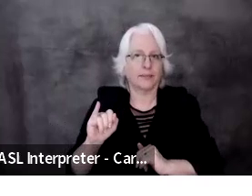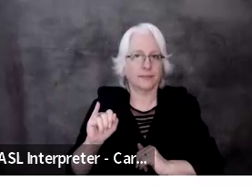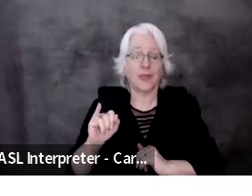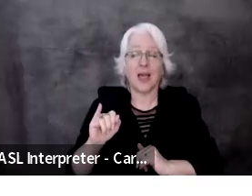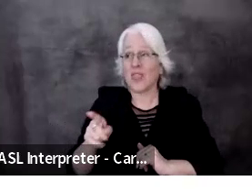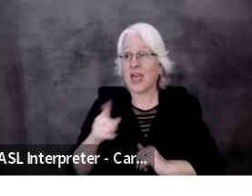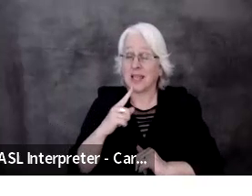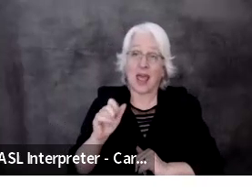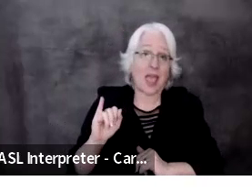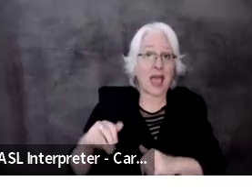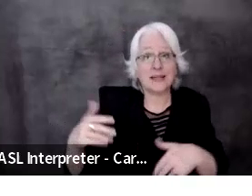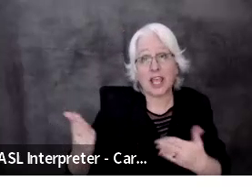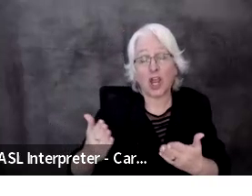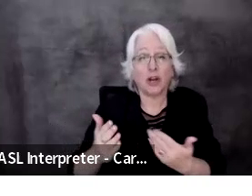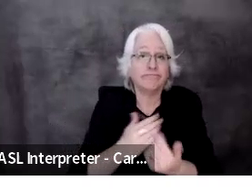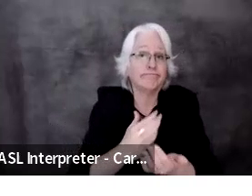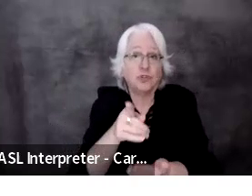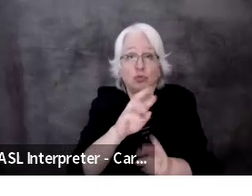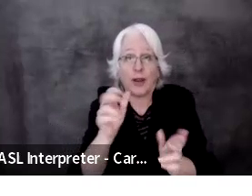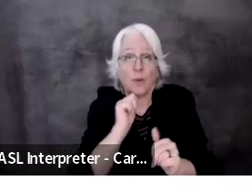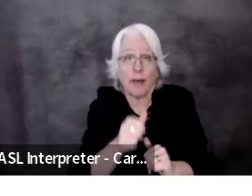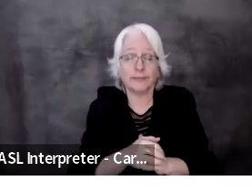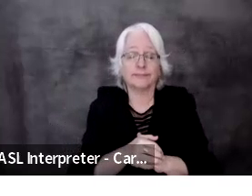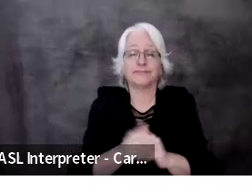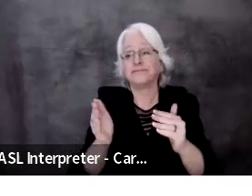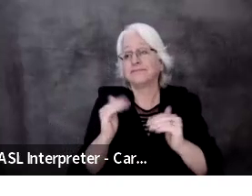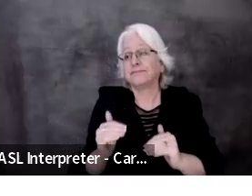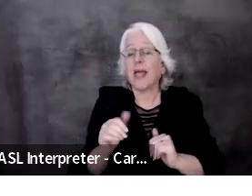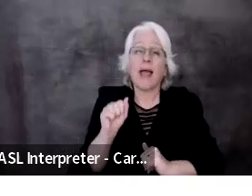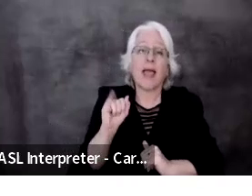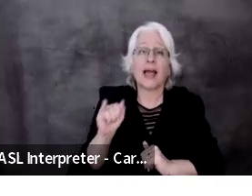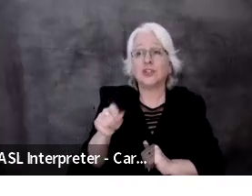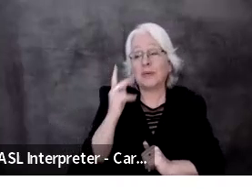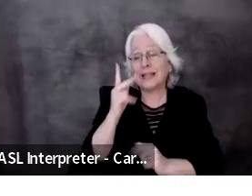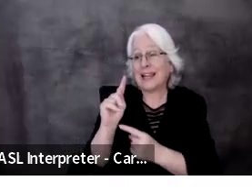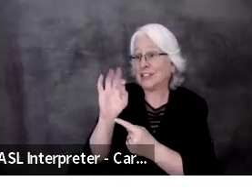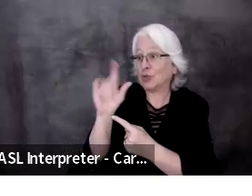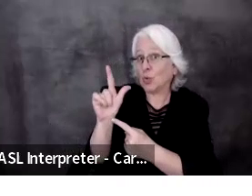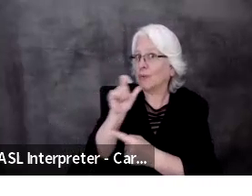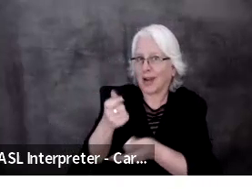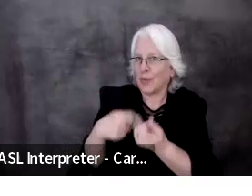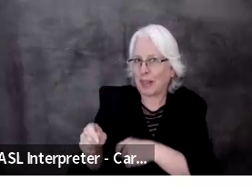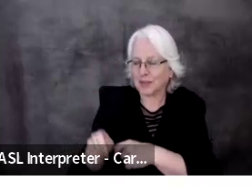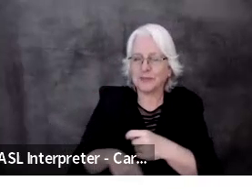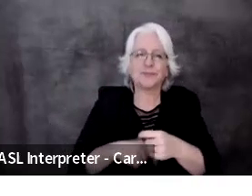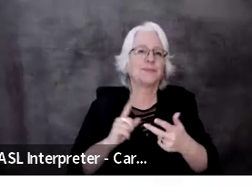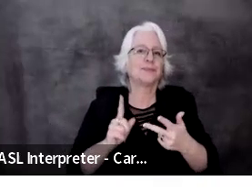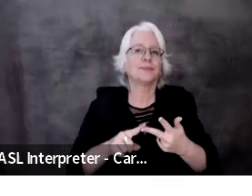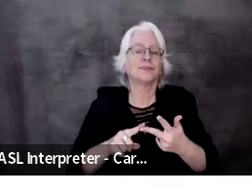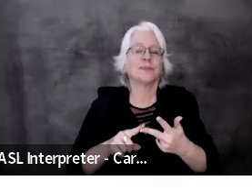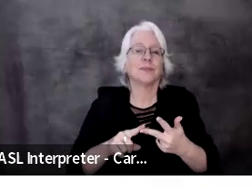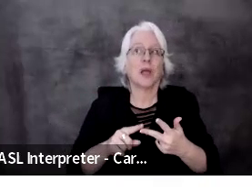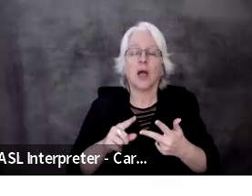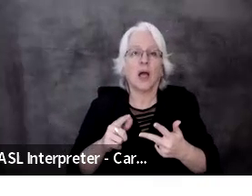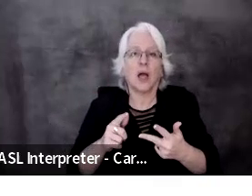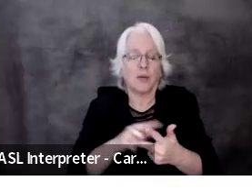here, whether we are ready for it or not. How AI should be seen as a tool and not a replacement. And the biggest takeaway from